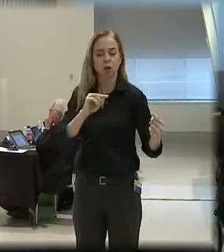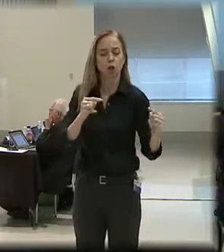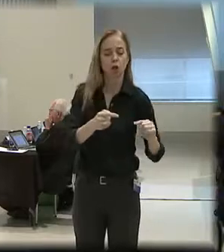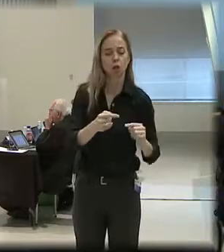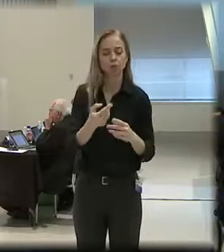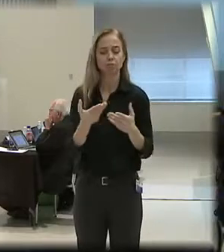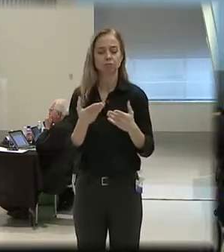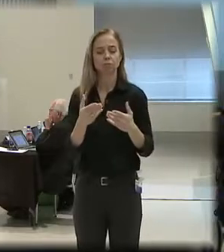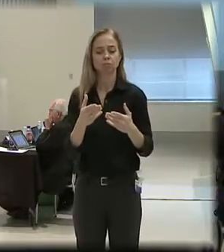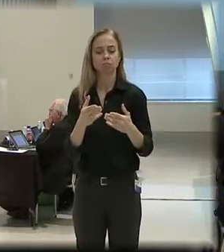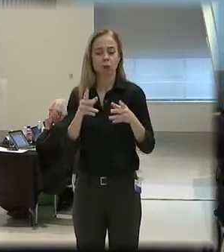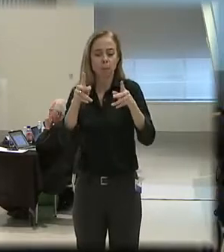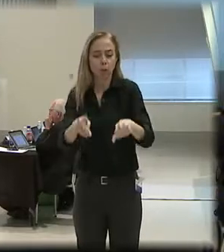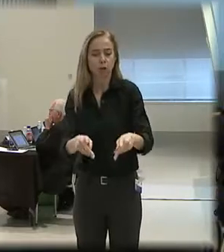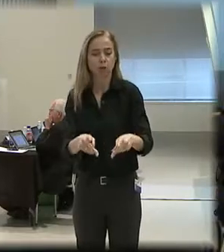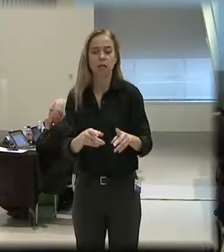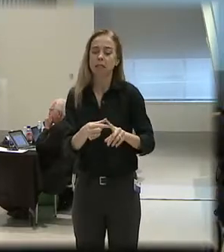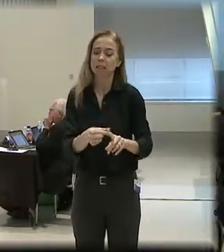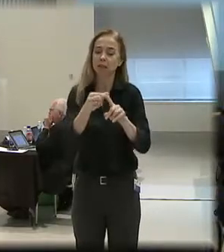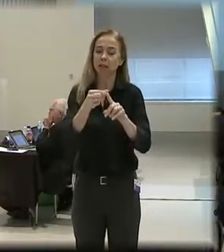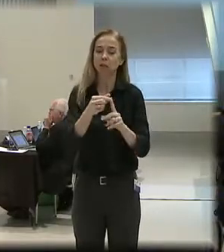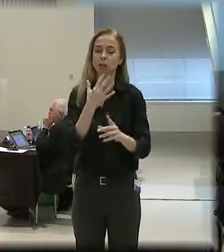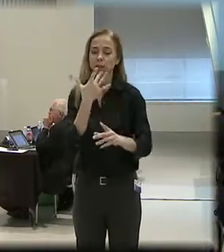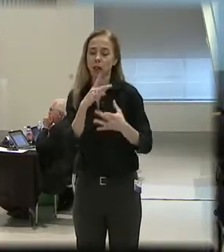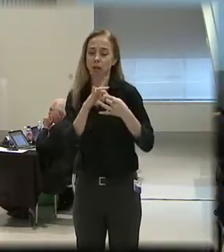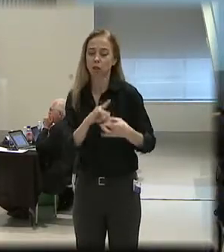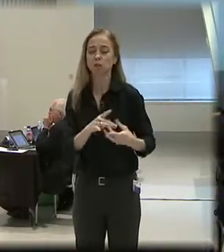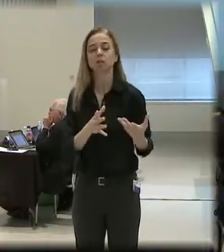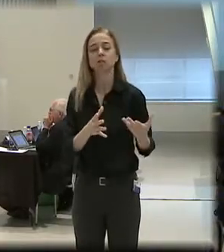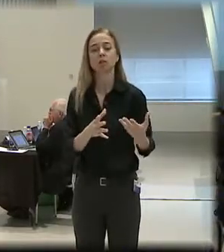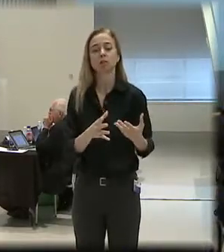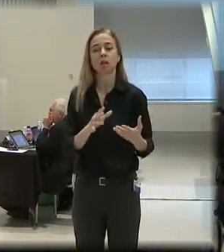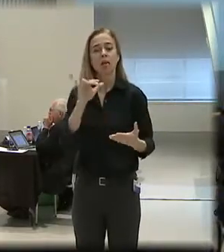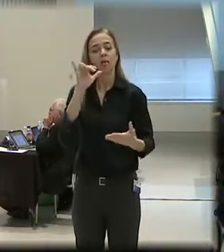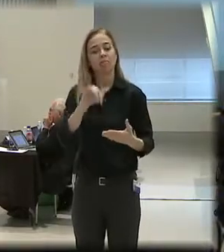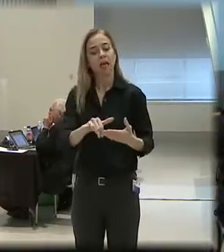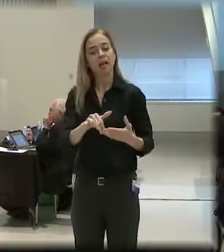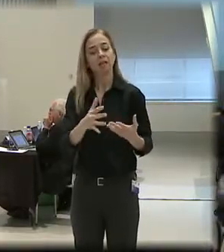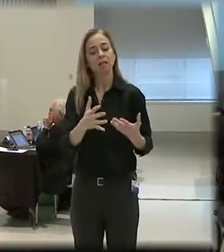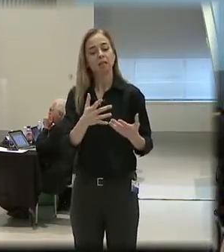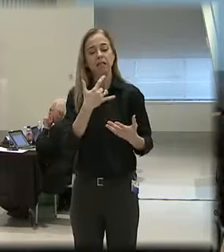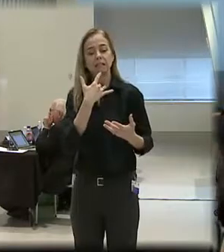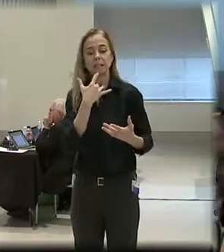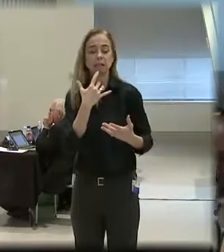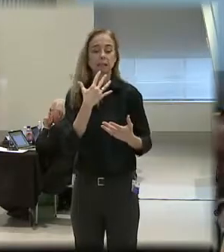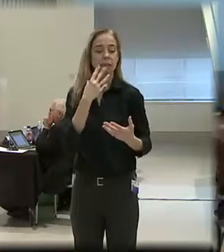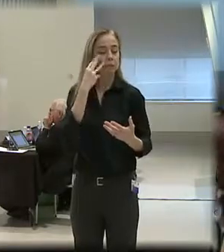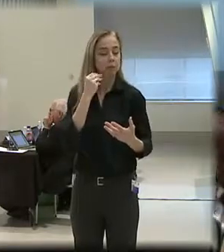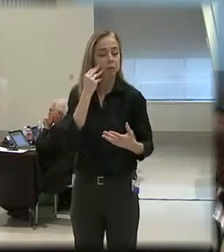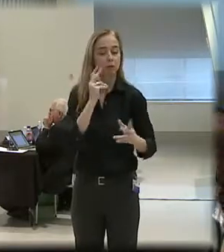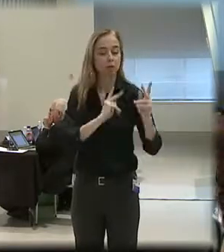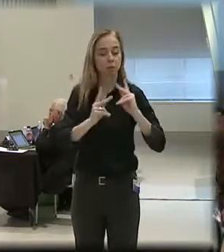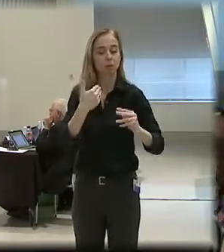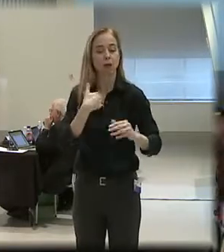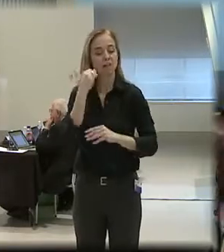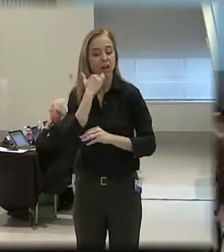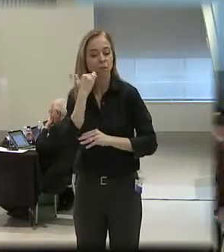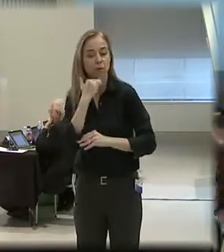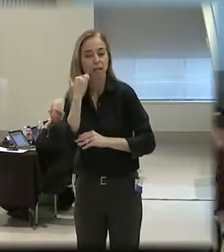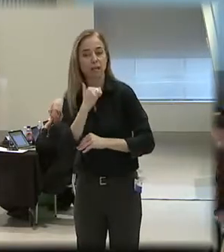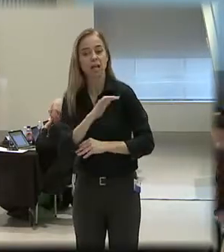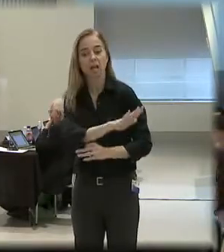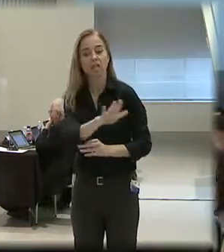hurt someone, particularly of color. And that is borne out by a set of experiences that people have every single day. They